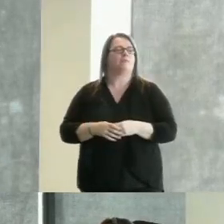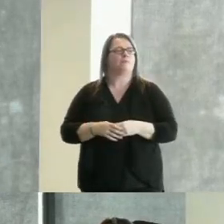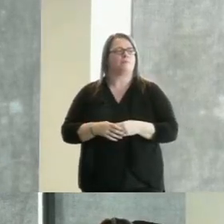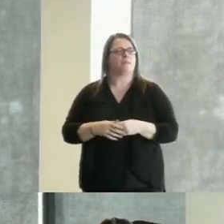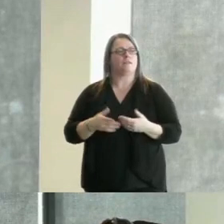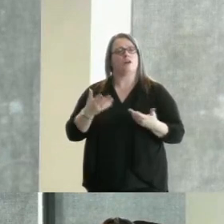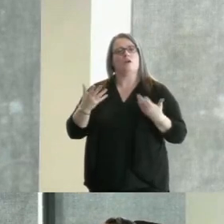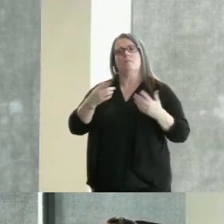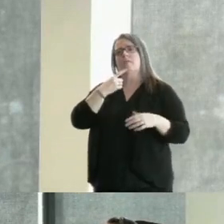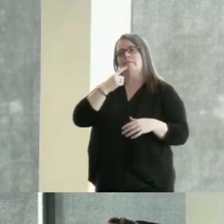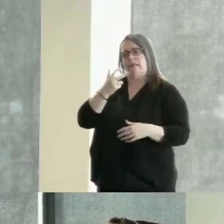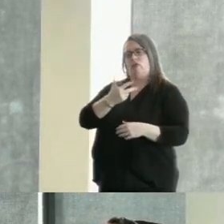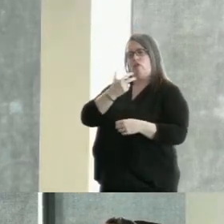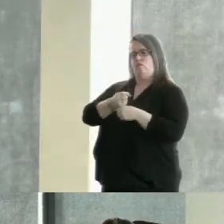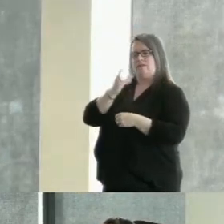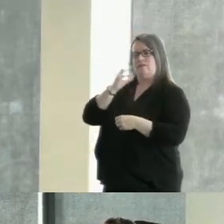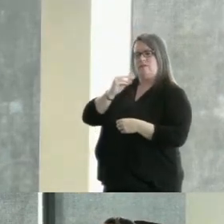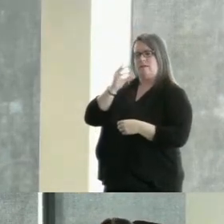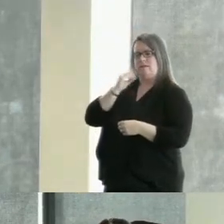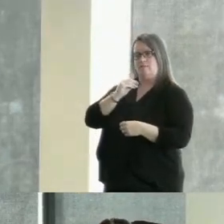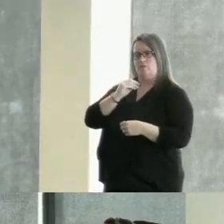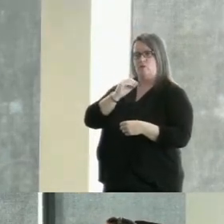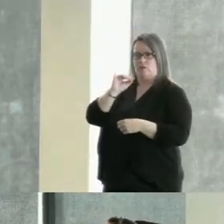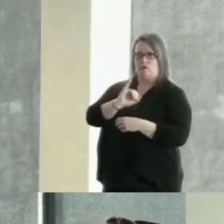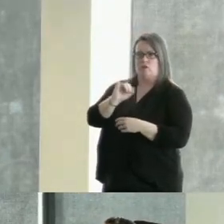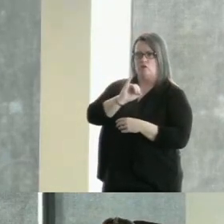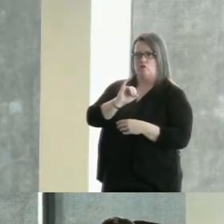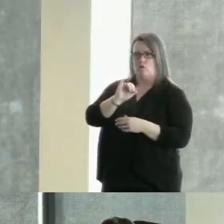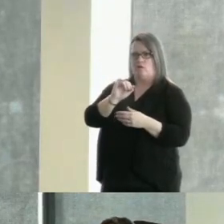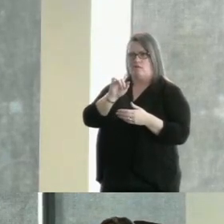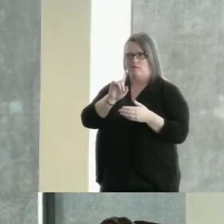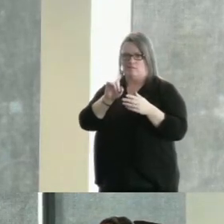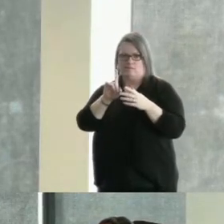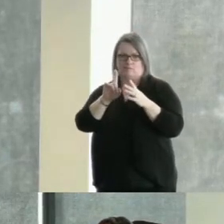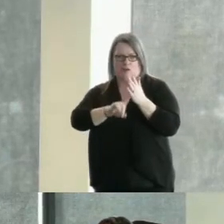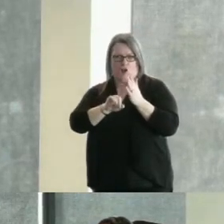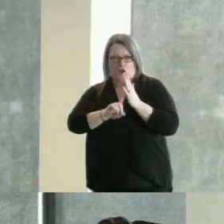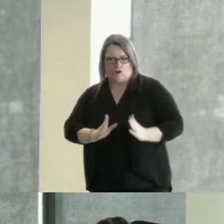might say 3 years experience as an insurance auditor, but maybe a more